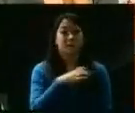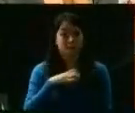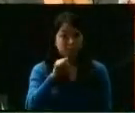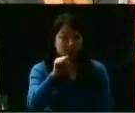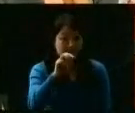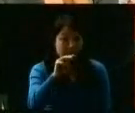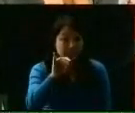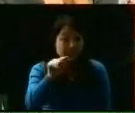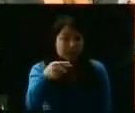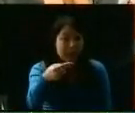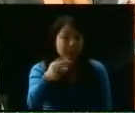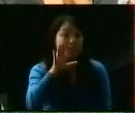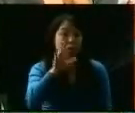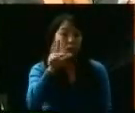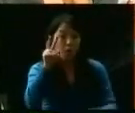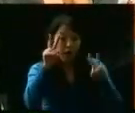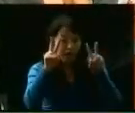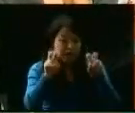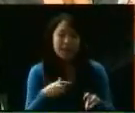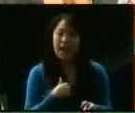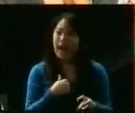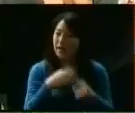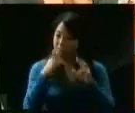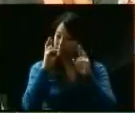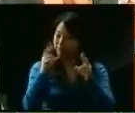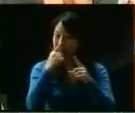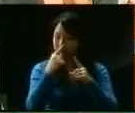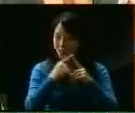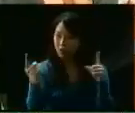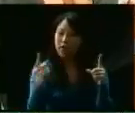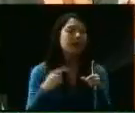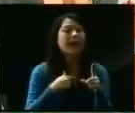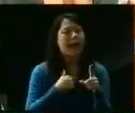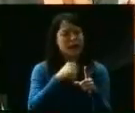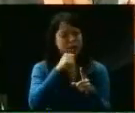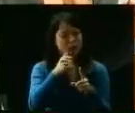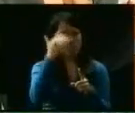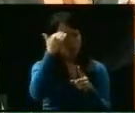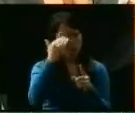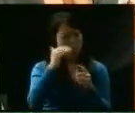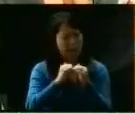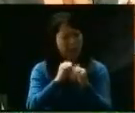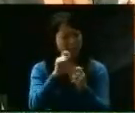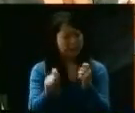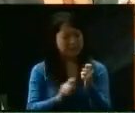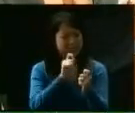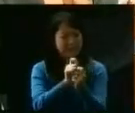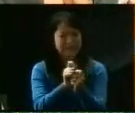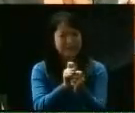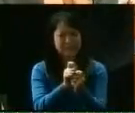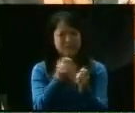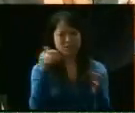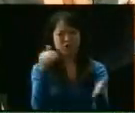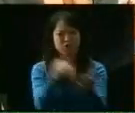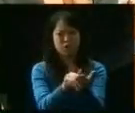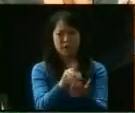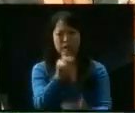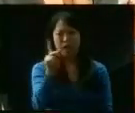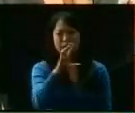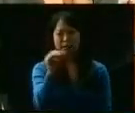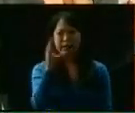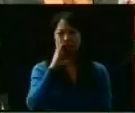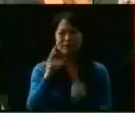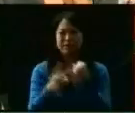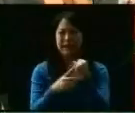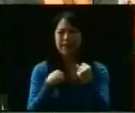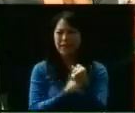respectfully disagree with your assessment. And I don't know exactly how suing Knox County is supposed to save us money, but thus far it has not.